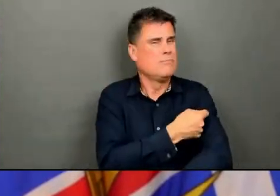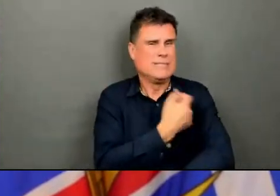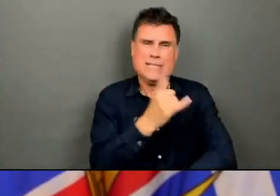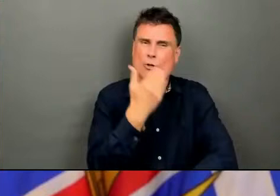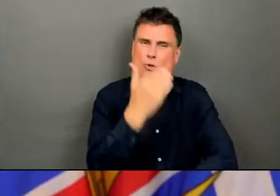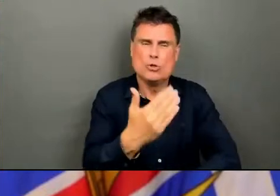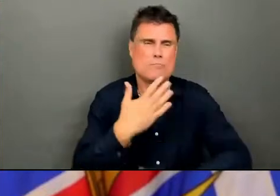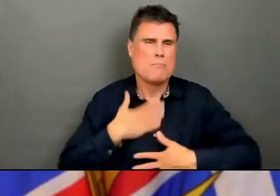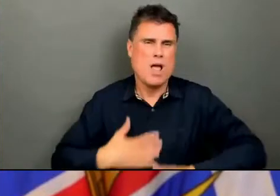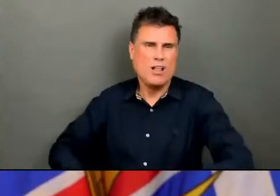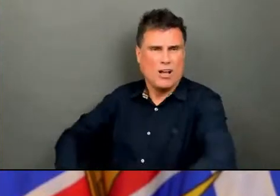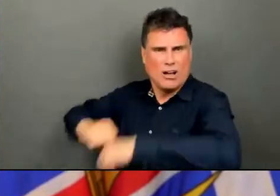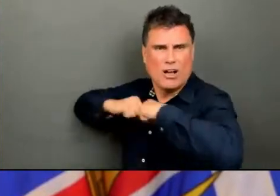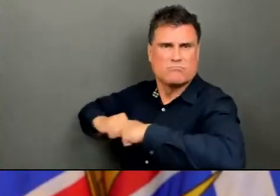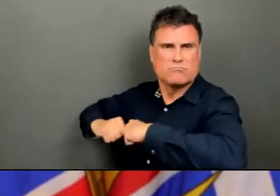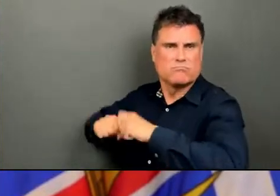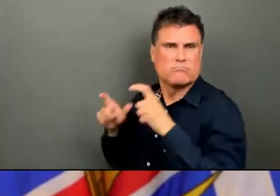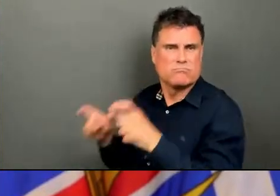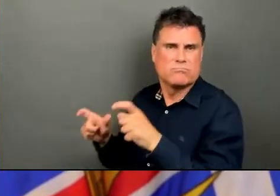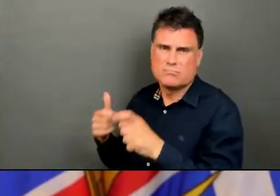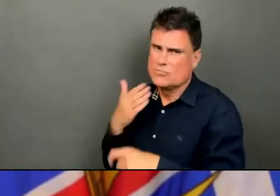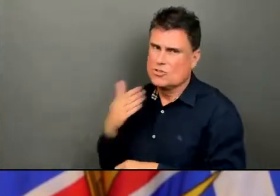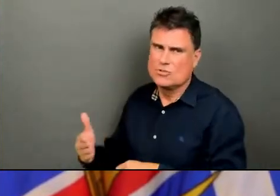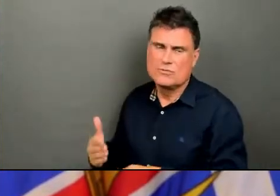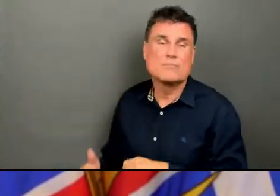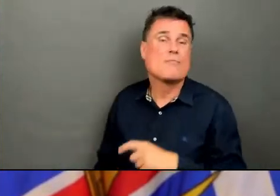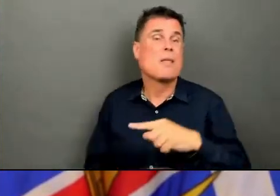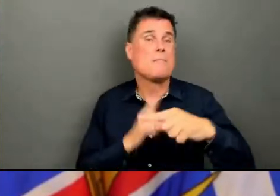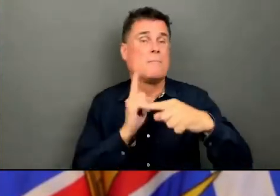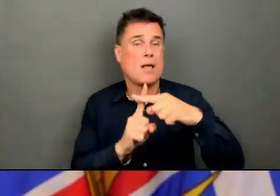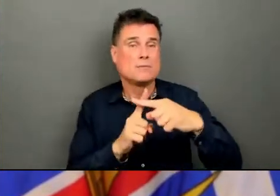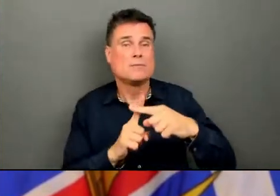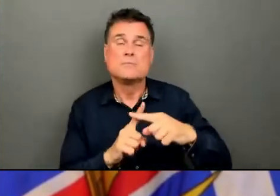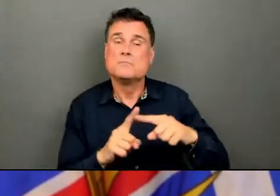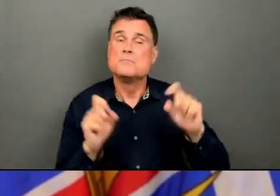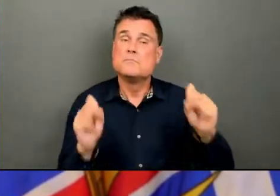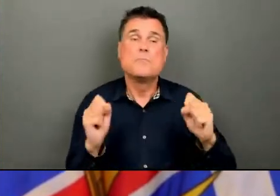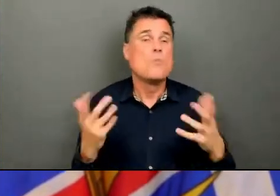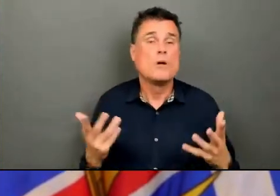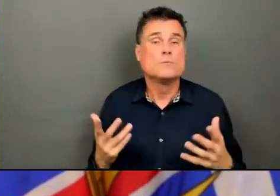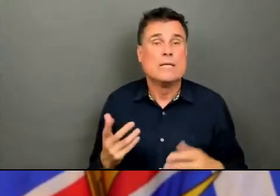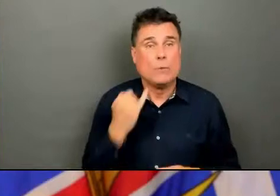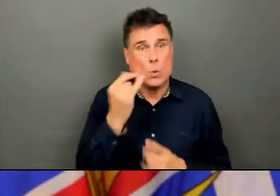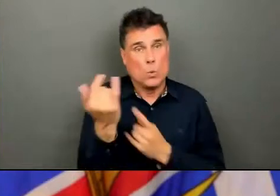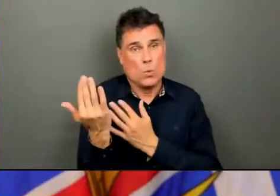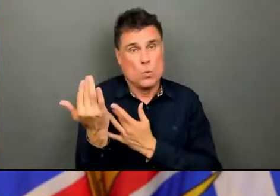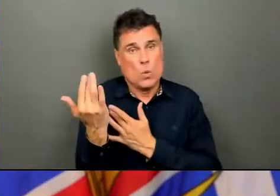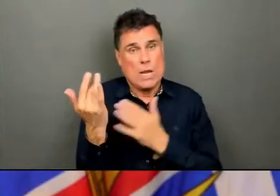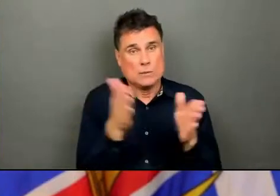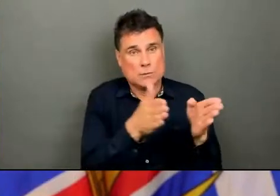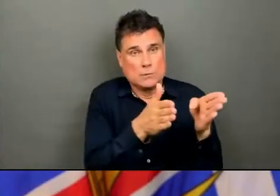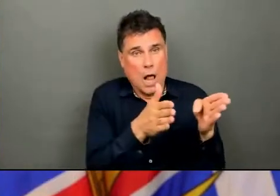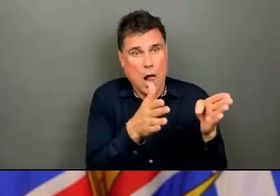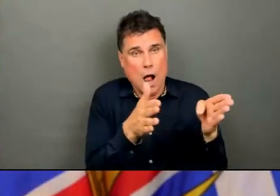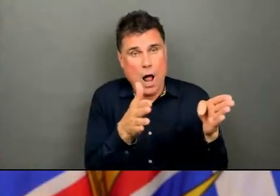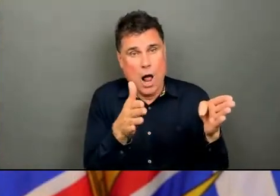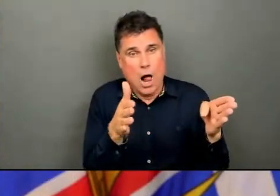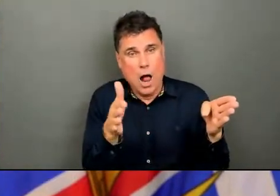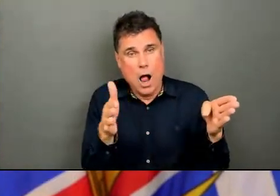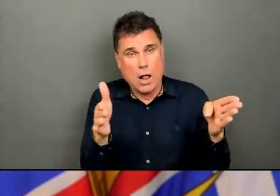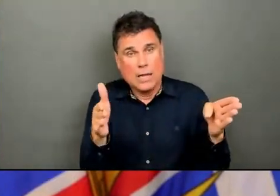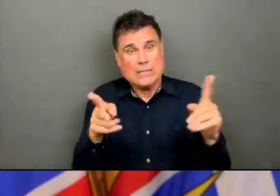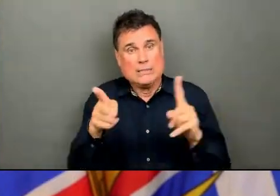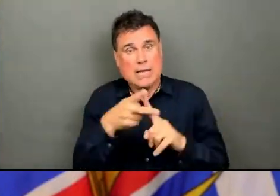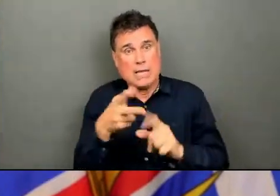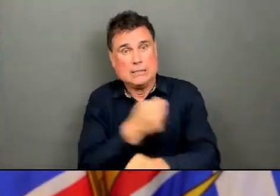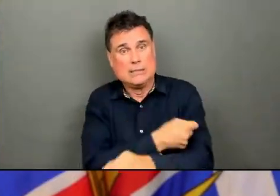get a more durable, longer-lasting effect after a longer interval. And we've seen that in some older people, but again, it's